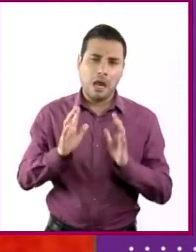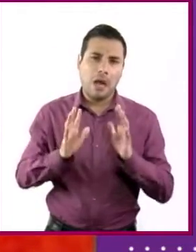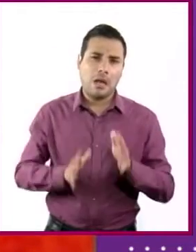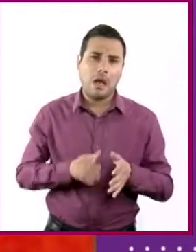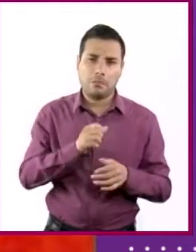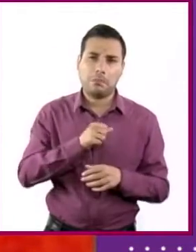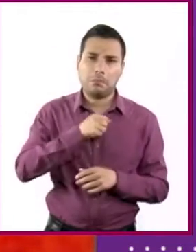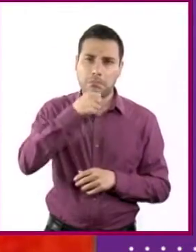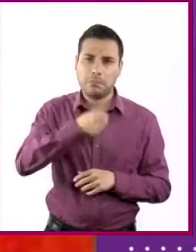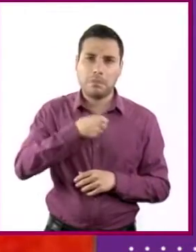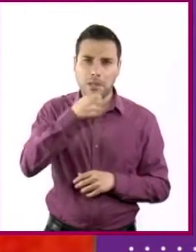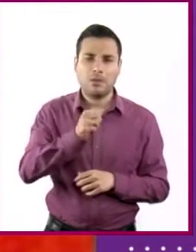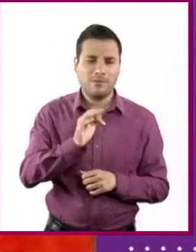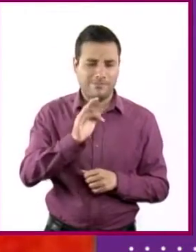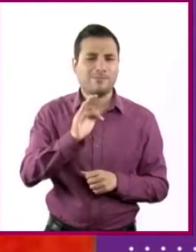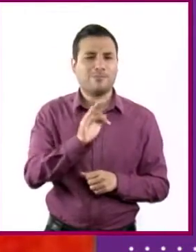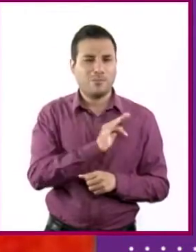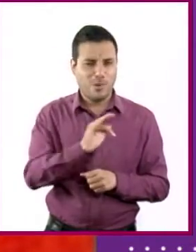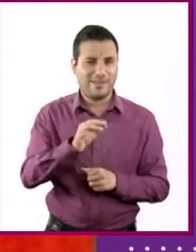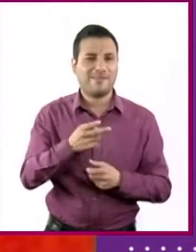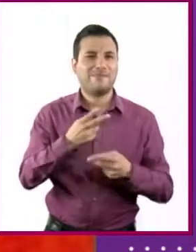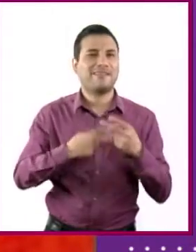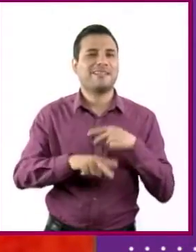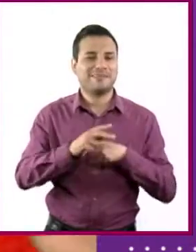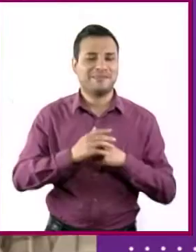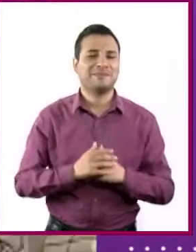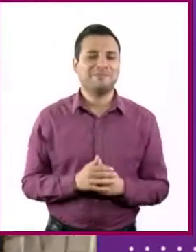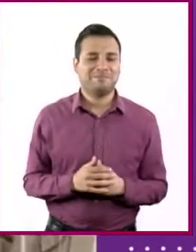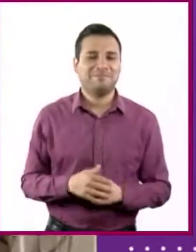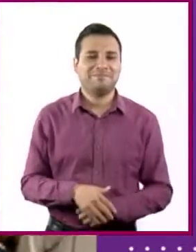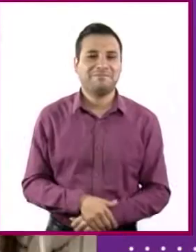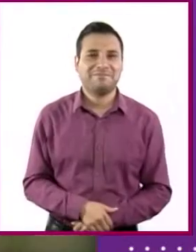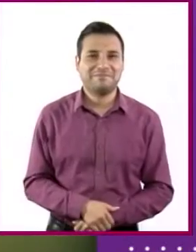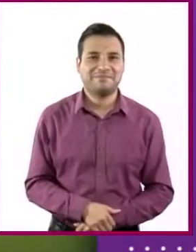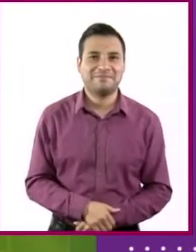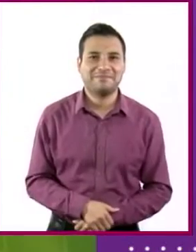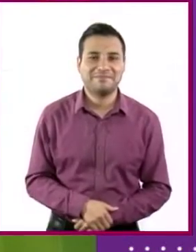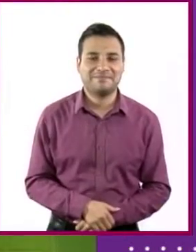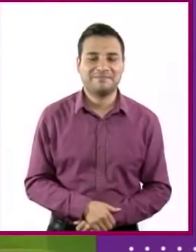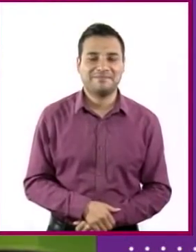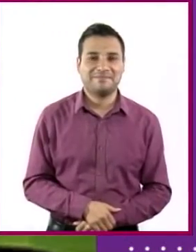I'm sure he can come to Radio Rebelde.